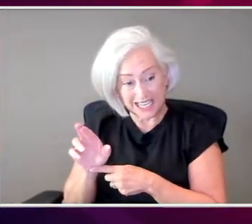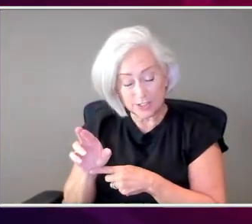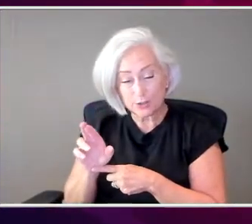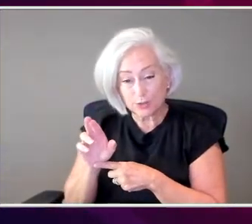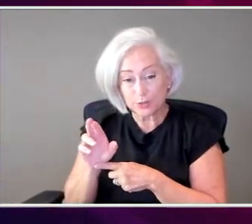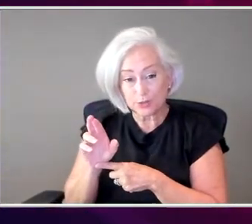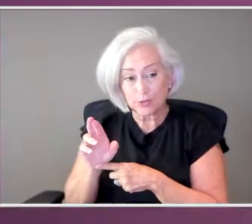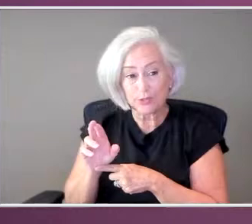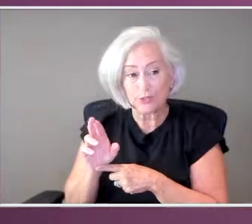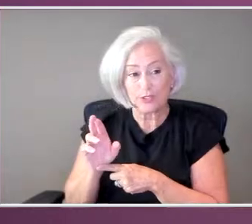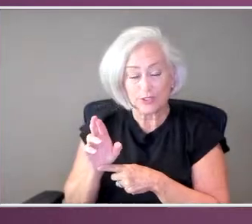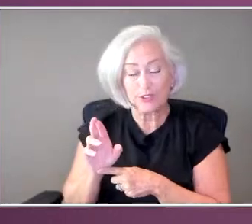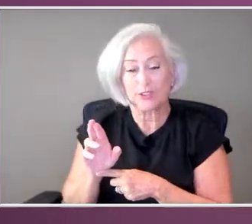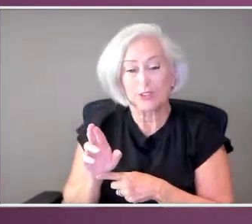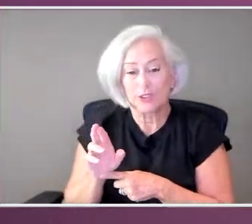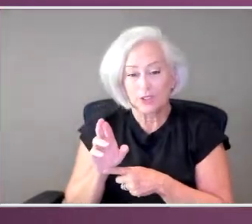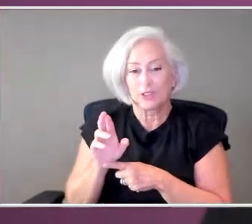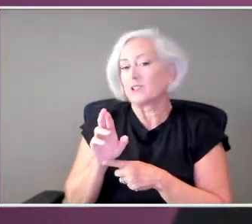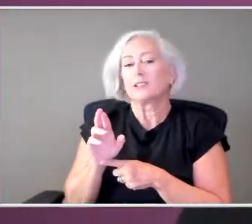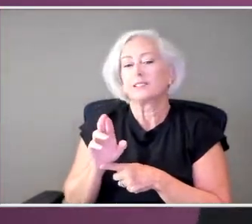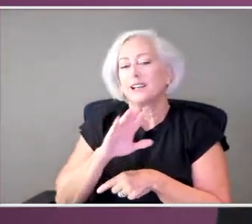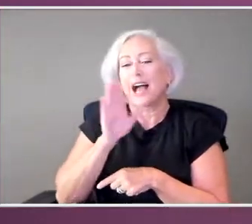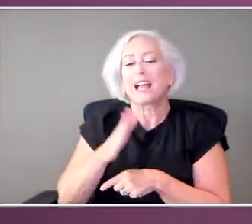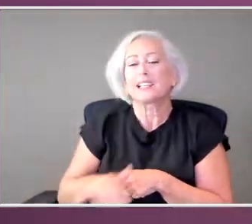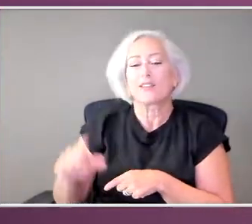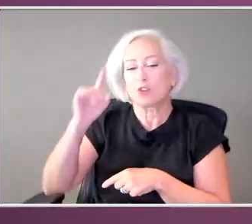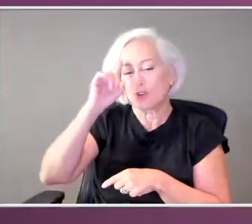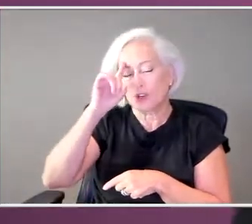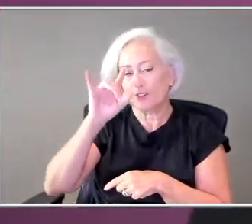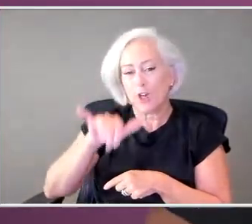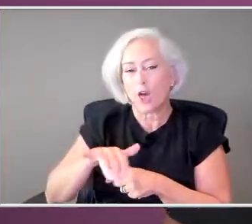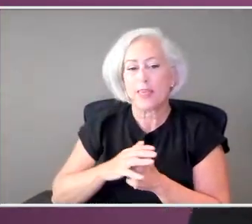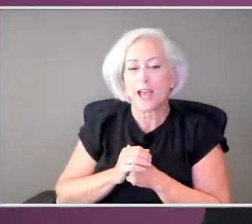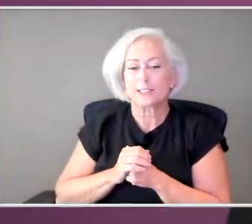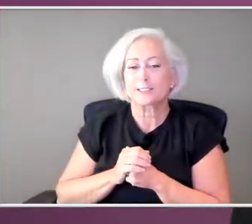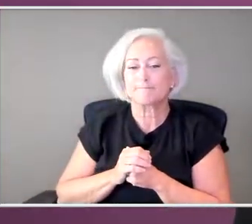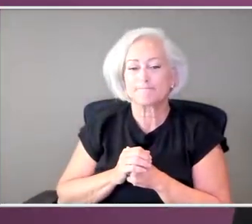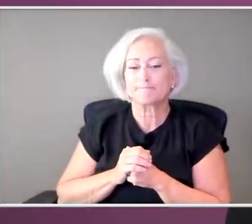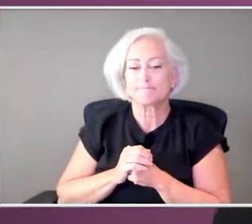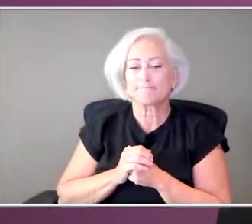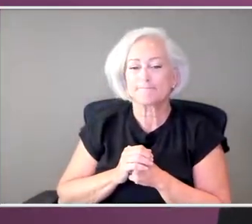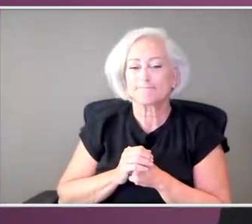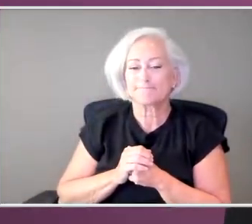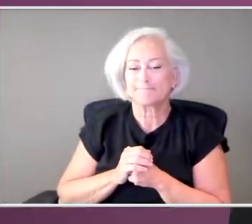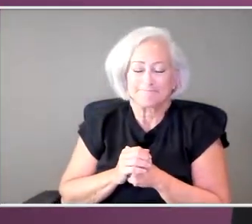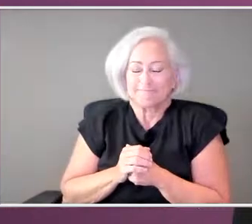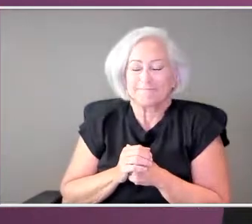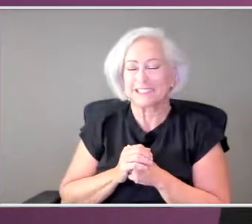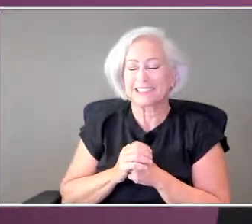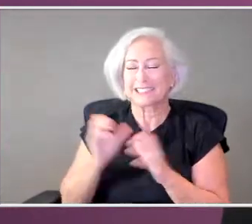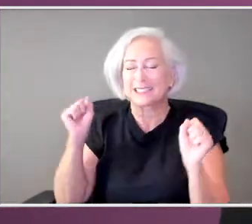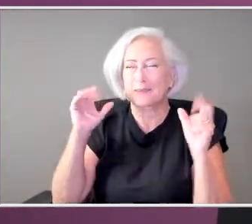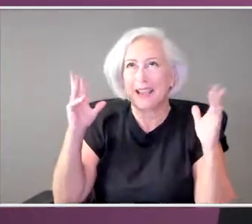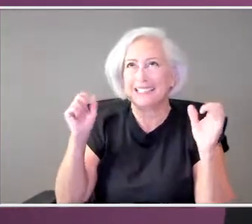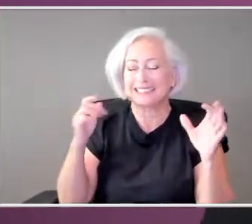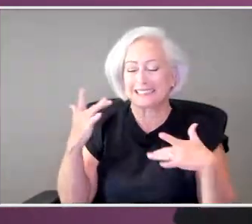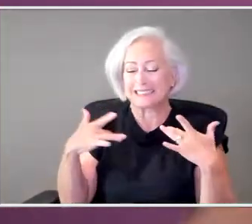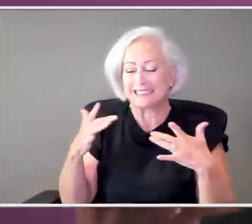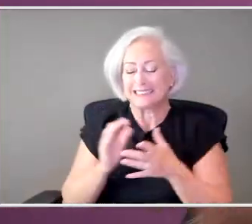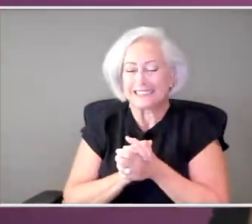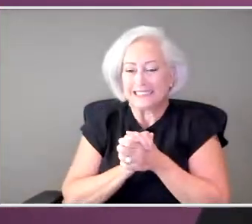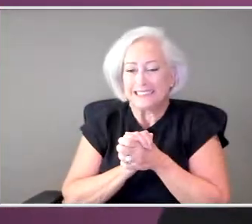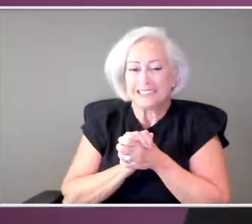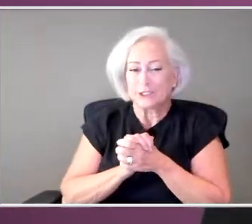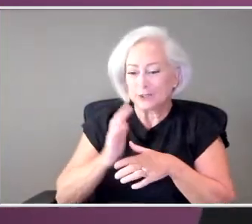know, this, I never would have thought this, you know. So yeah, it's amazing. And to know